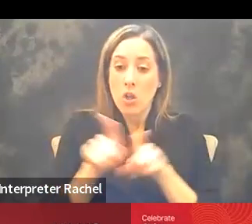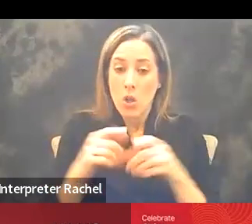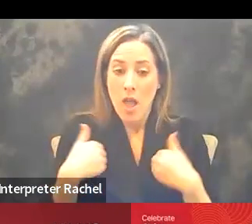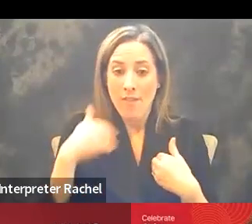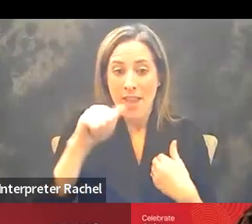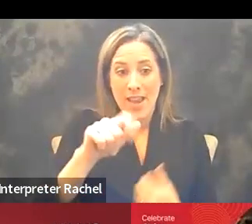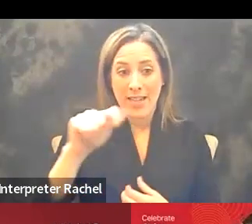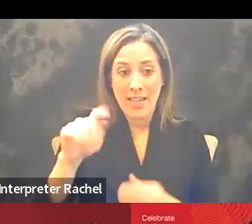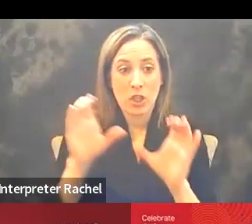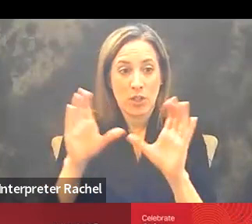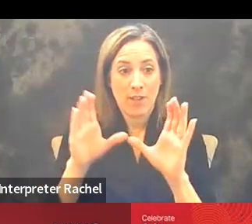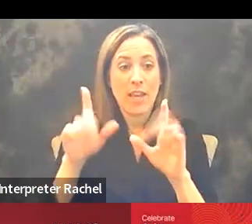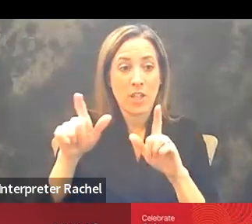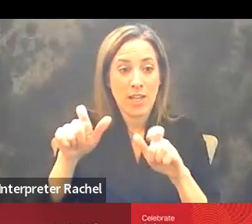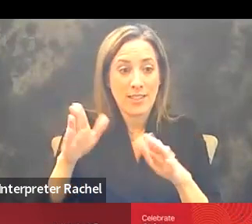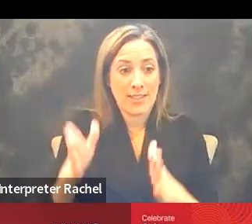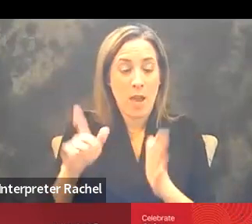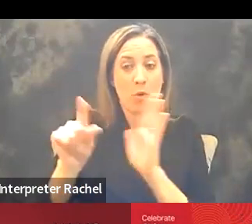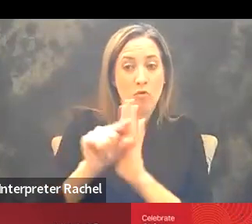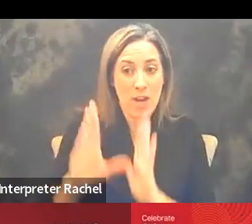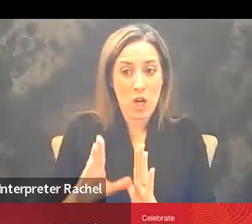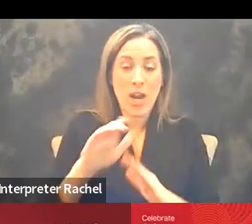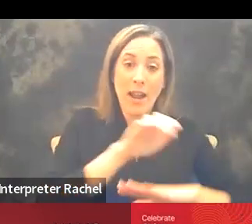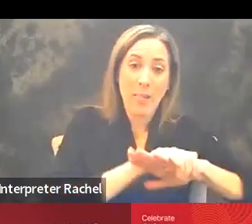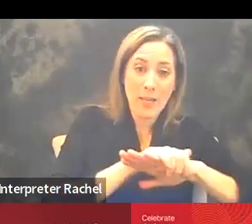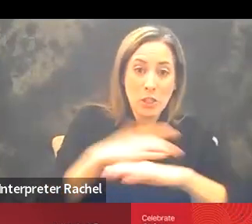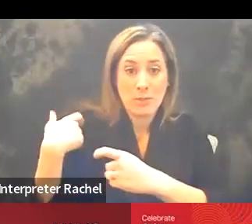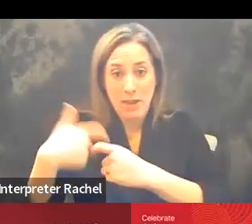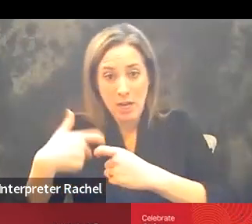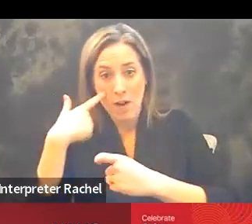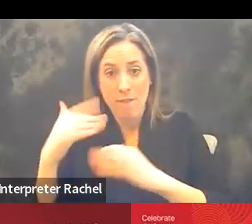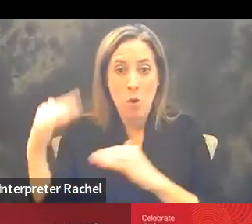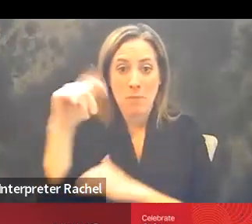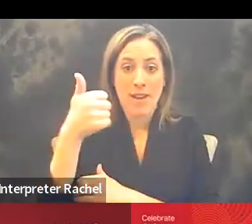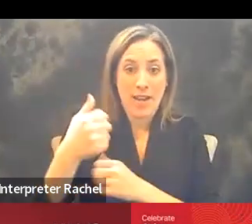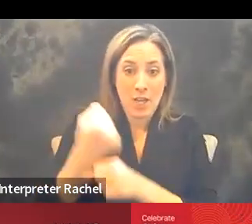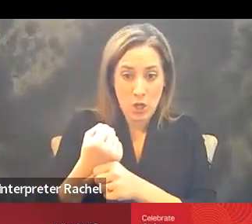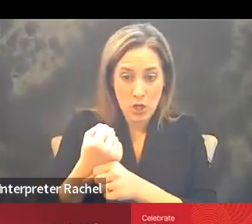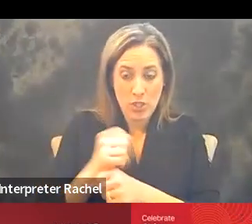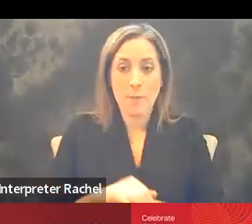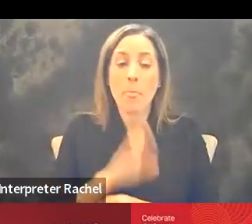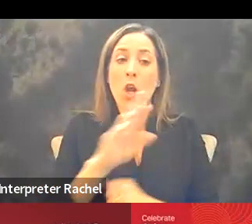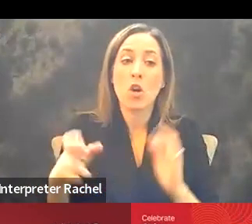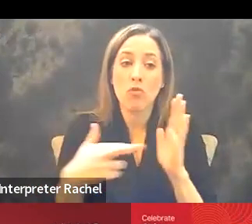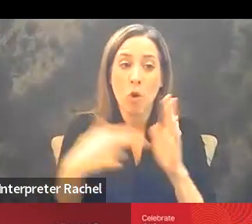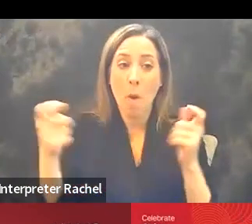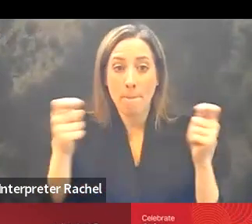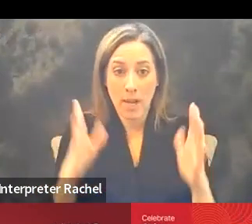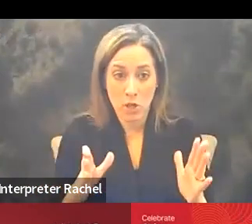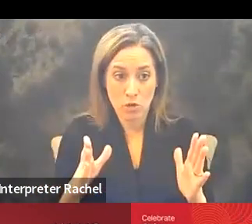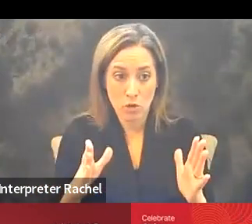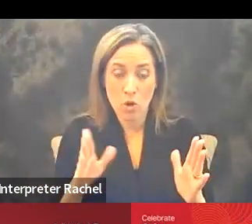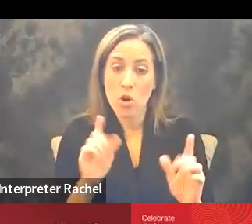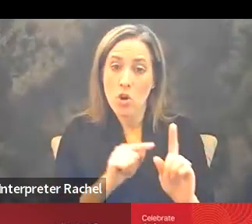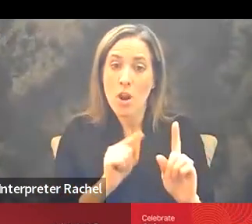ATA certification exam grader in English into Spanish pair for over 10 years. In her role as manager, Prado